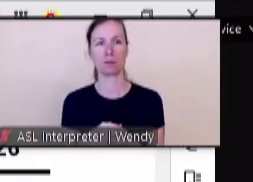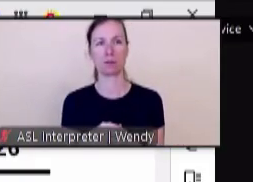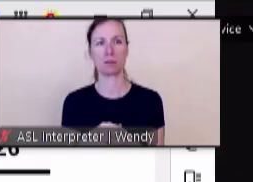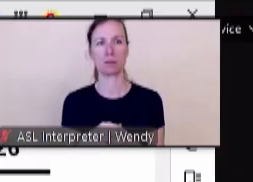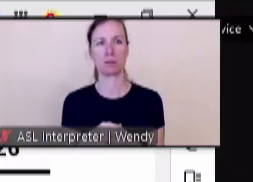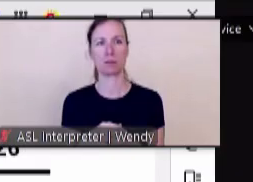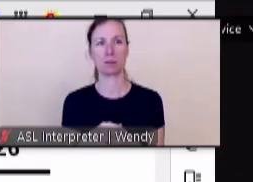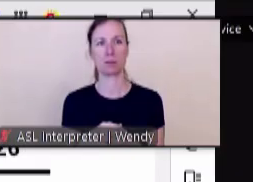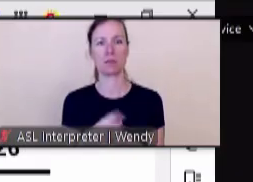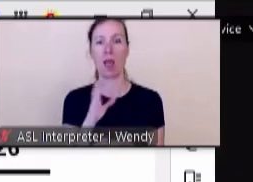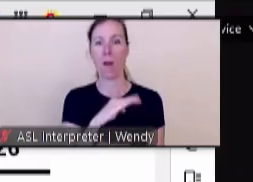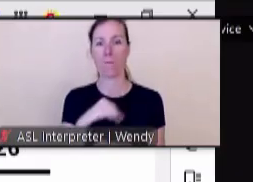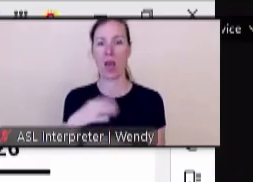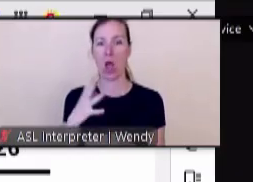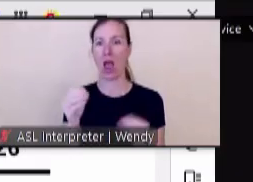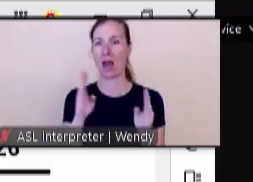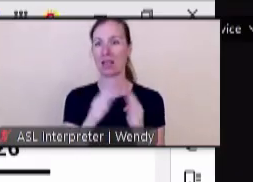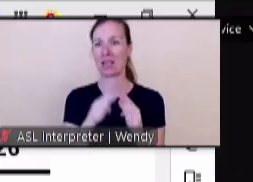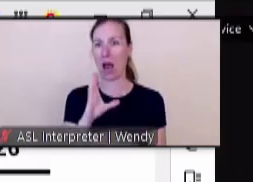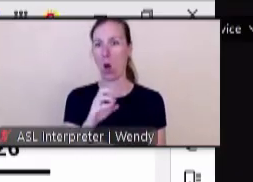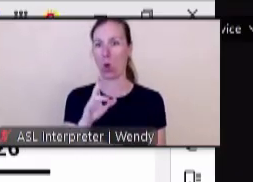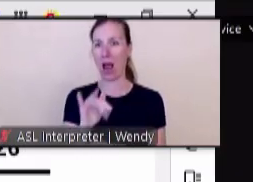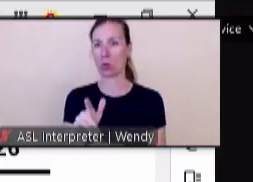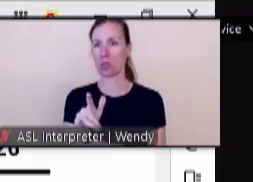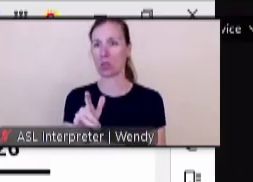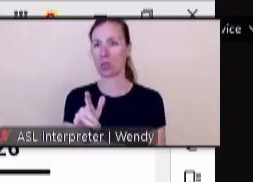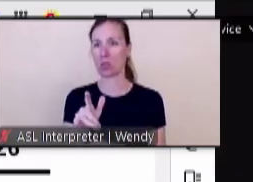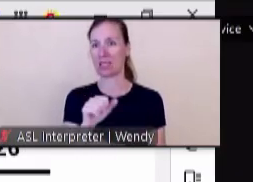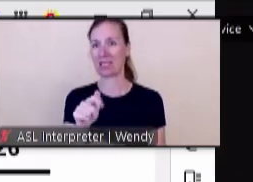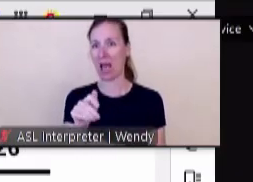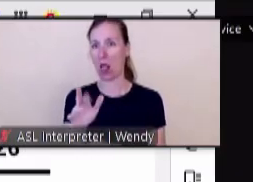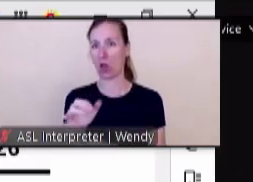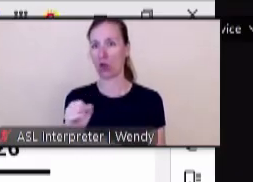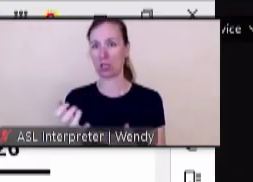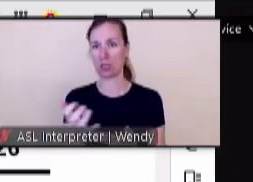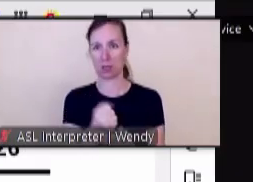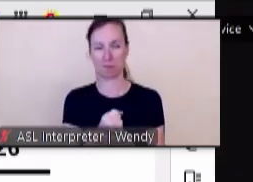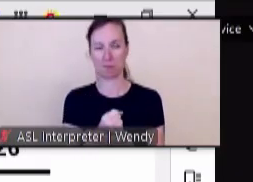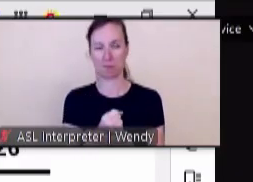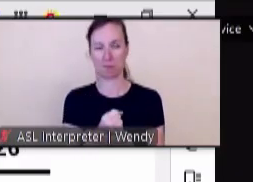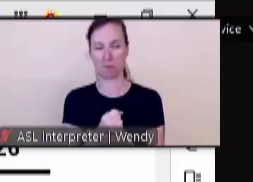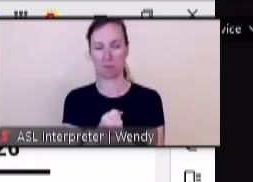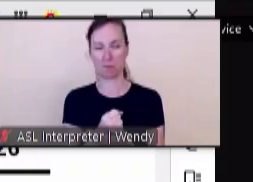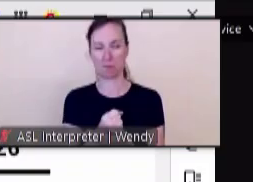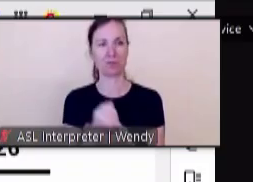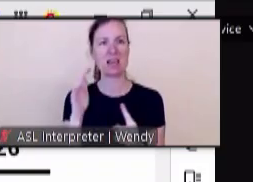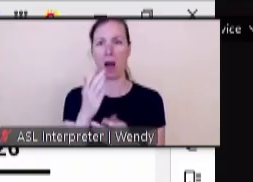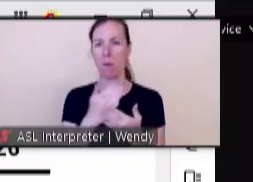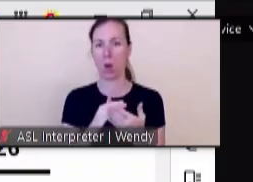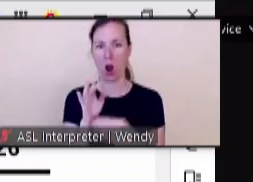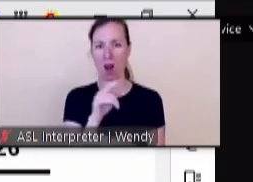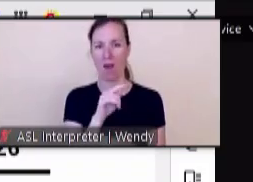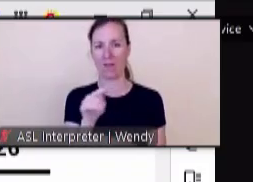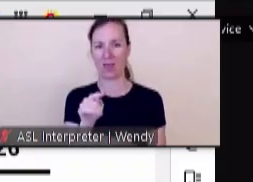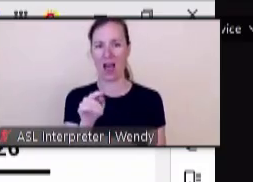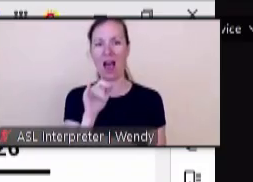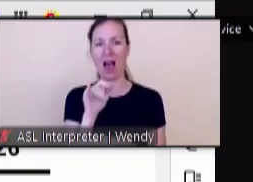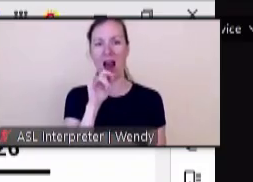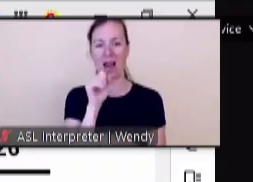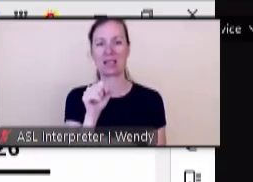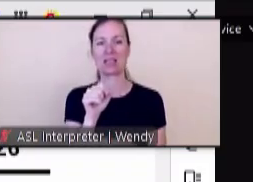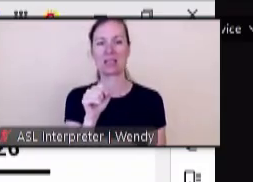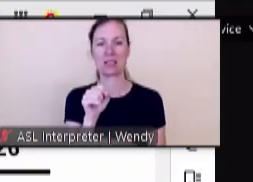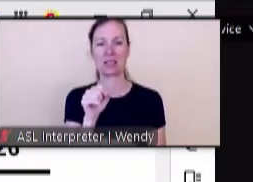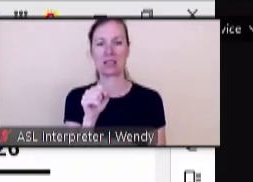mayor and the town council salary. The top portion of this is just kind of been the same. One thing that you